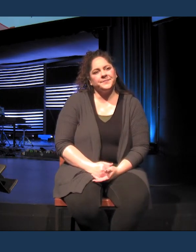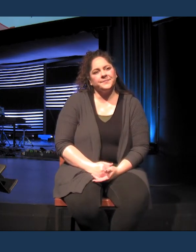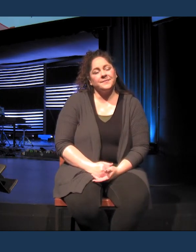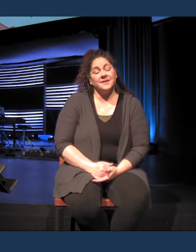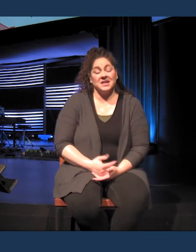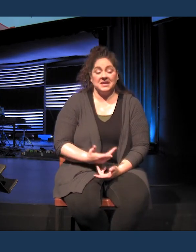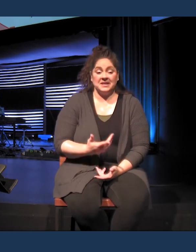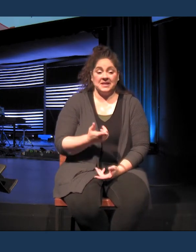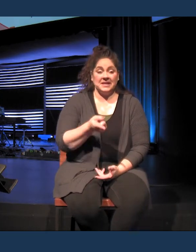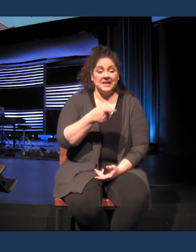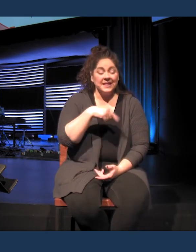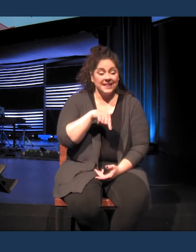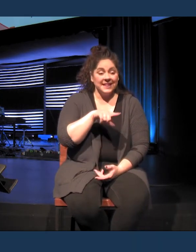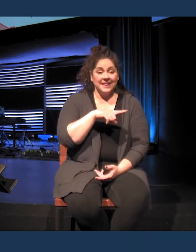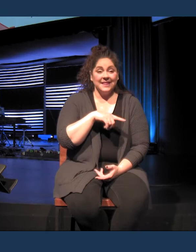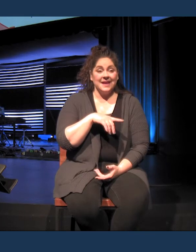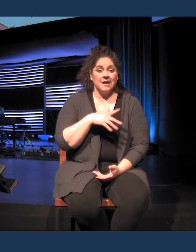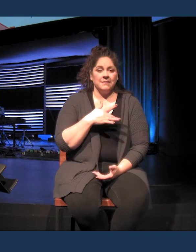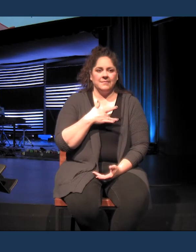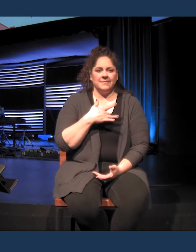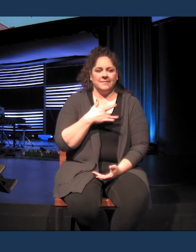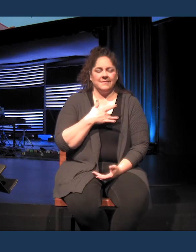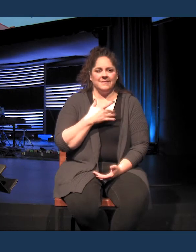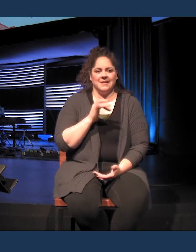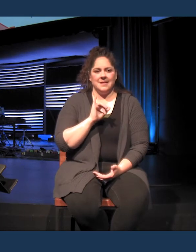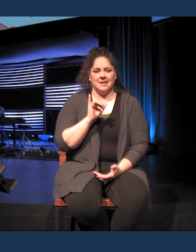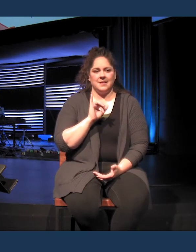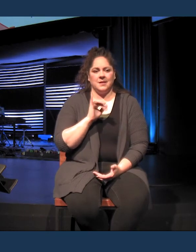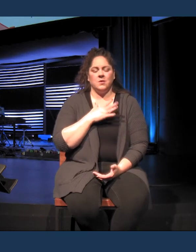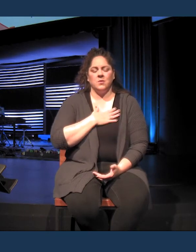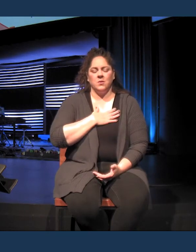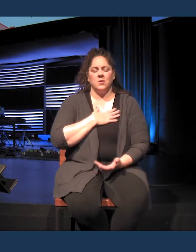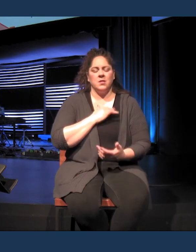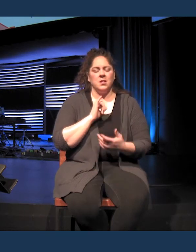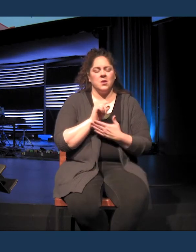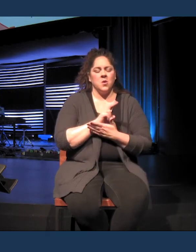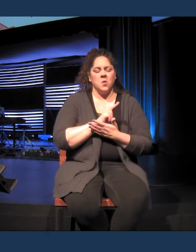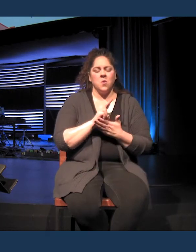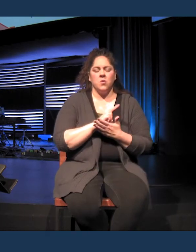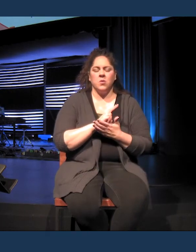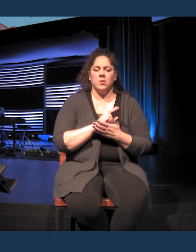Were they just in complete, it was like a holy moment.